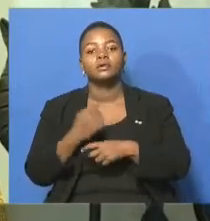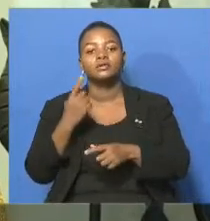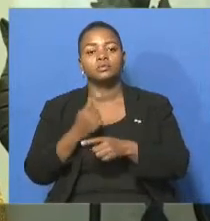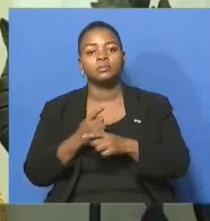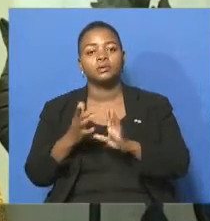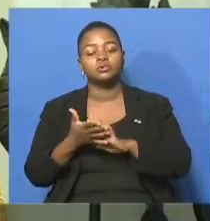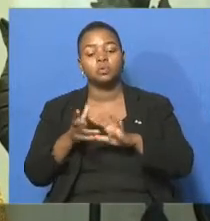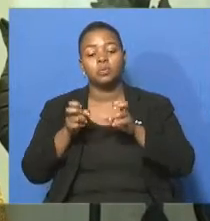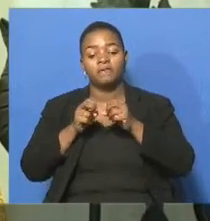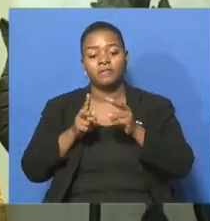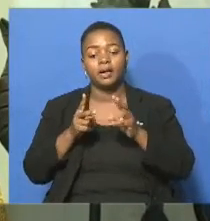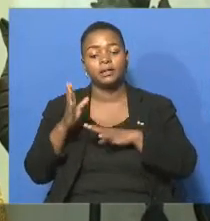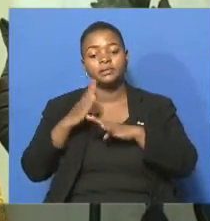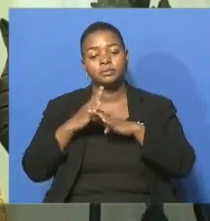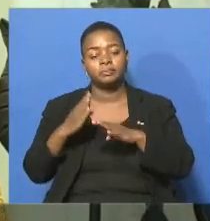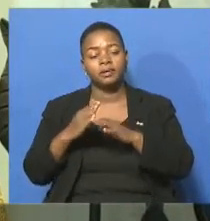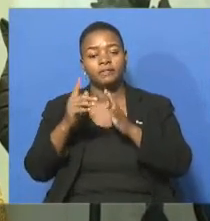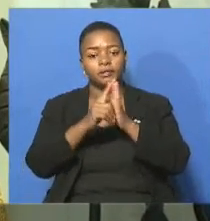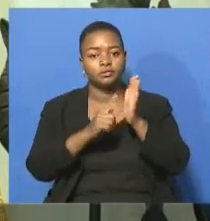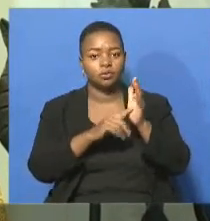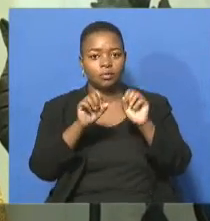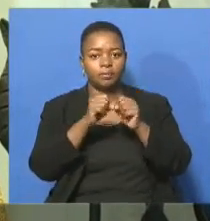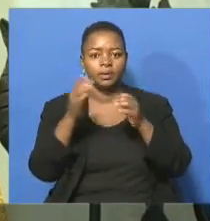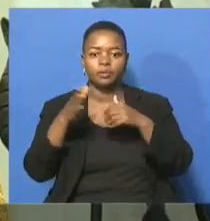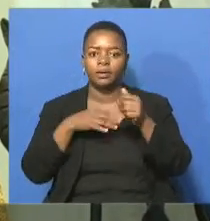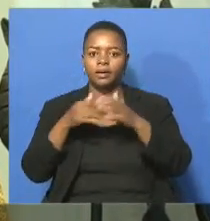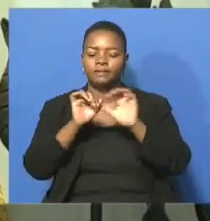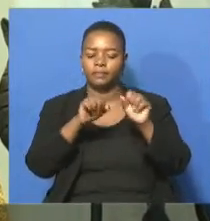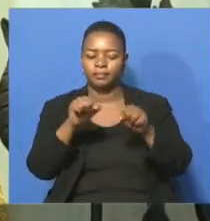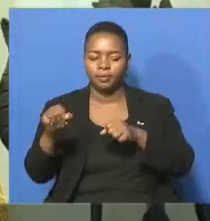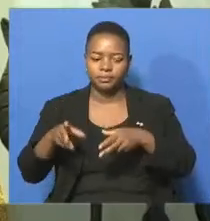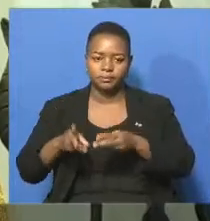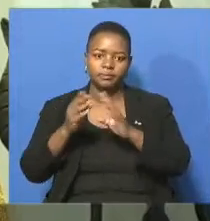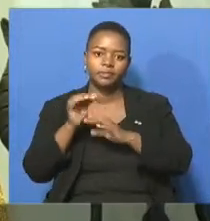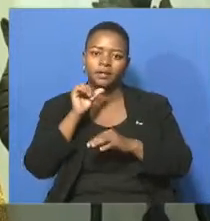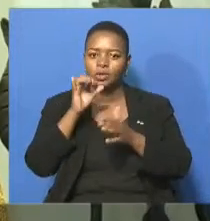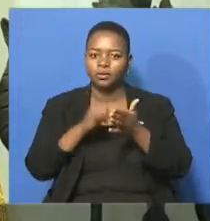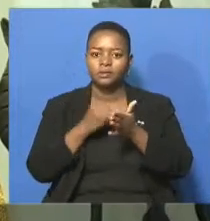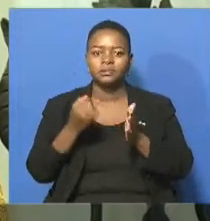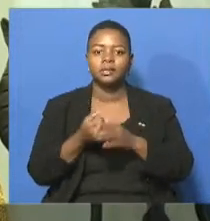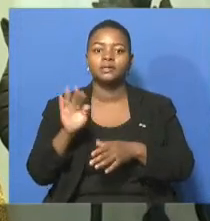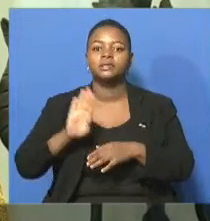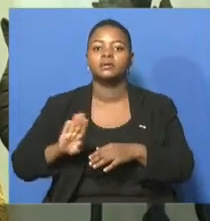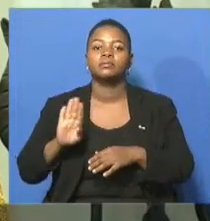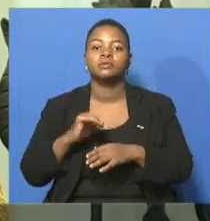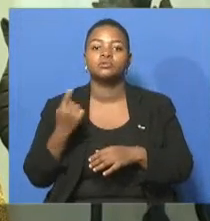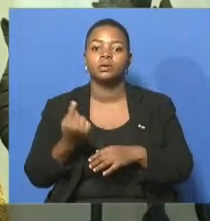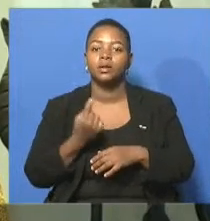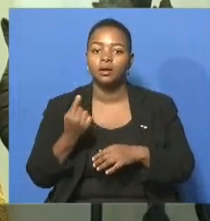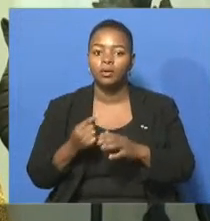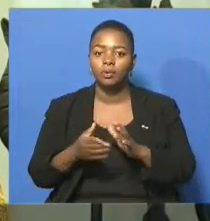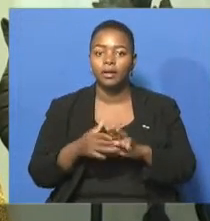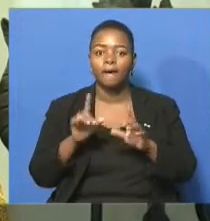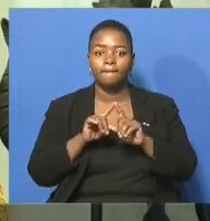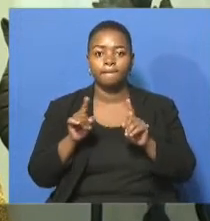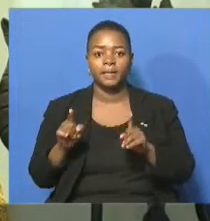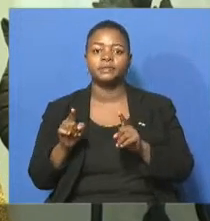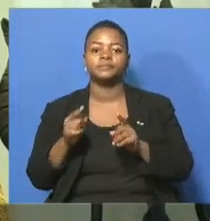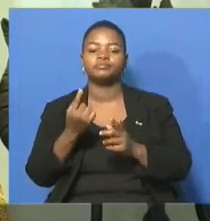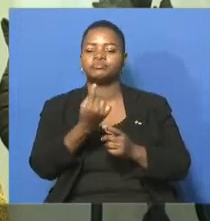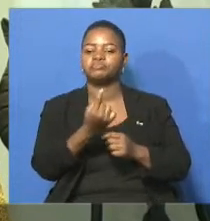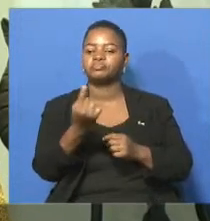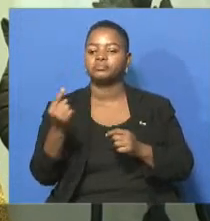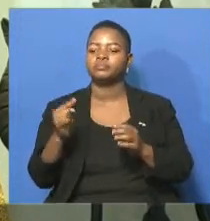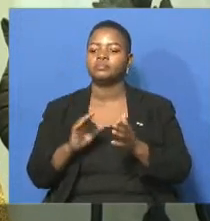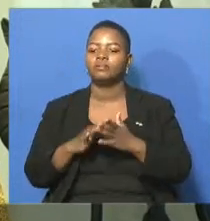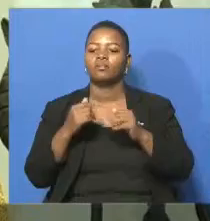that we fight crime at all levels possible, not just locally, not just regionally, but also,